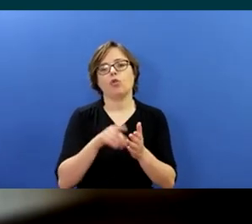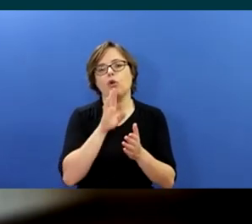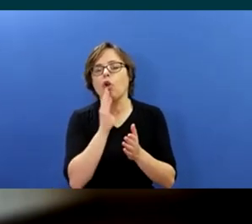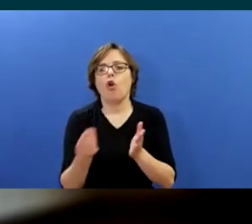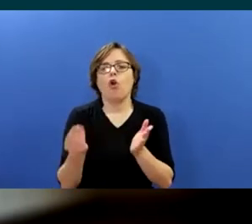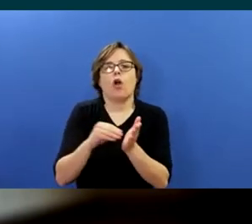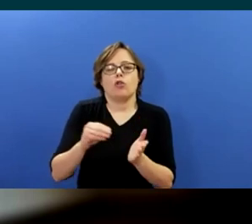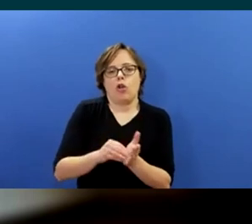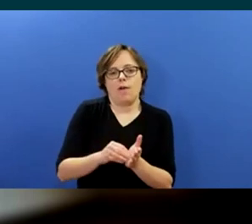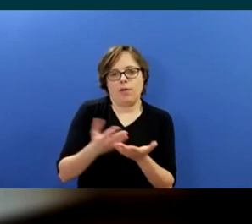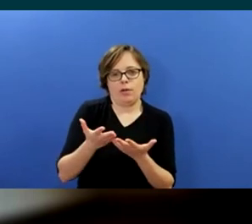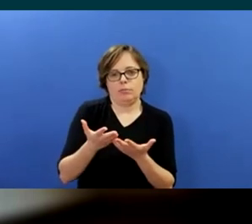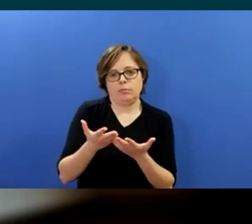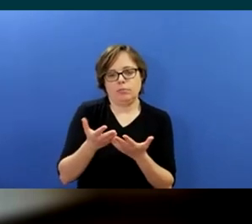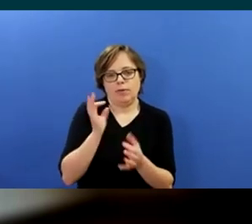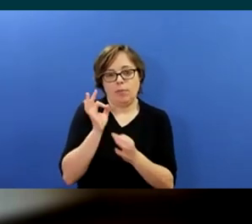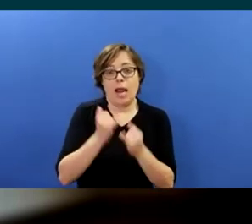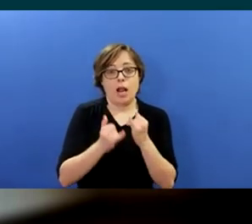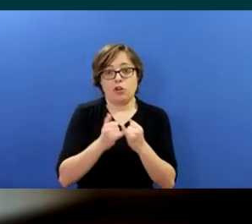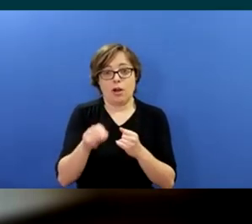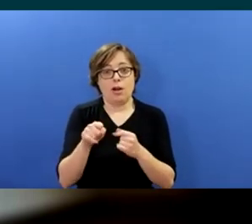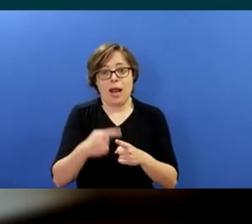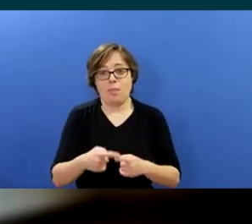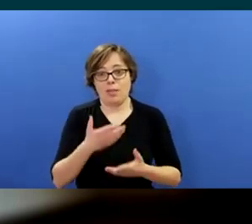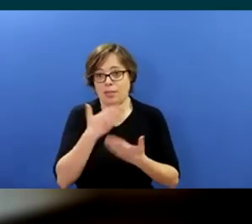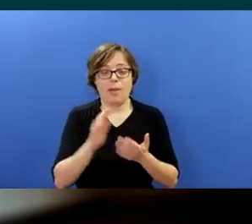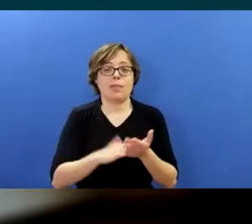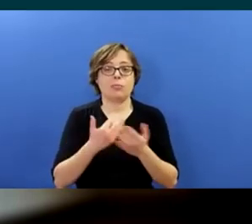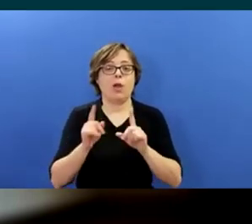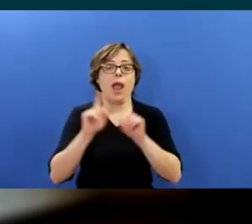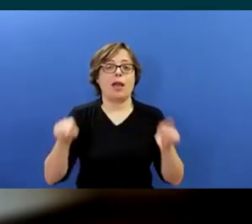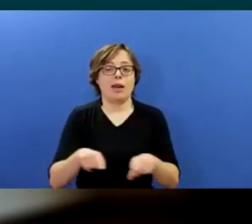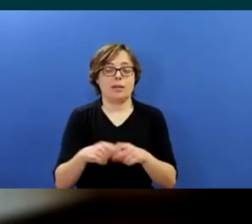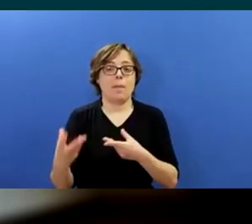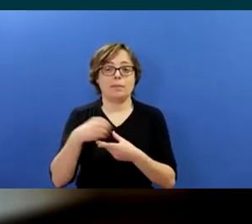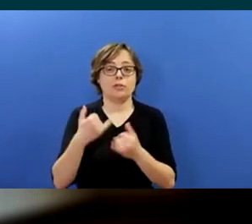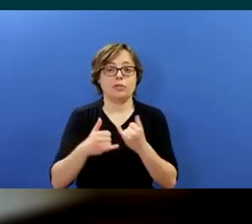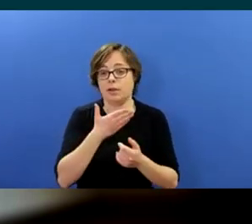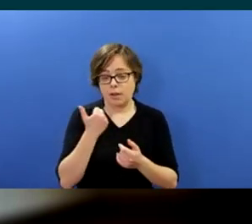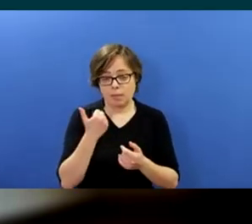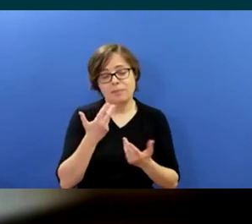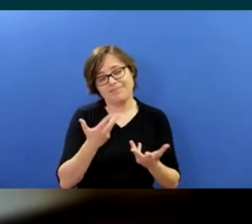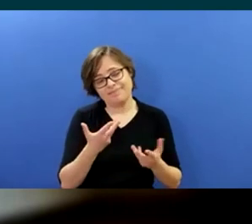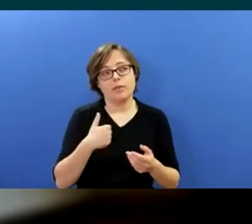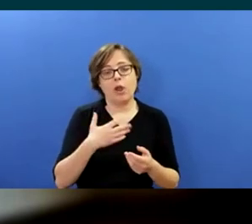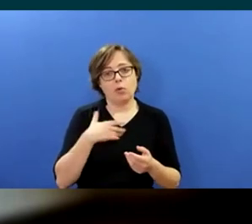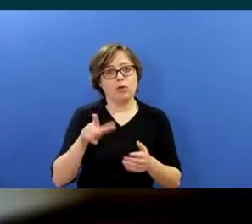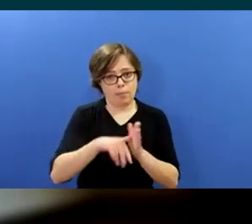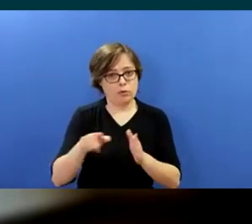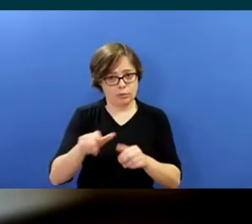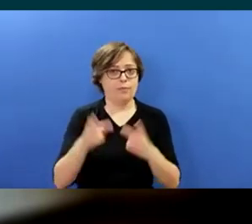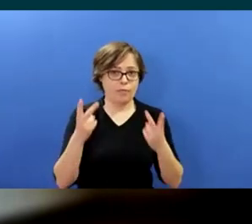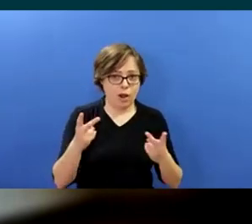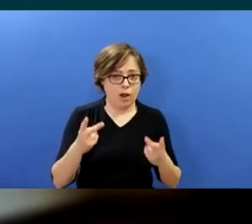one as a city, a charter of participation is actually extremely useful because it kind of helps the